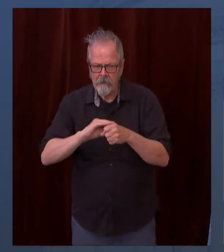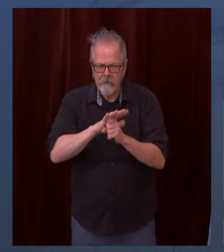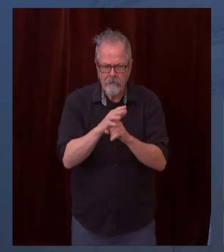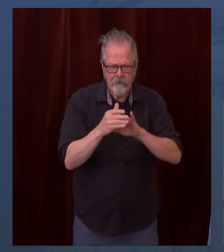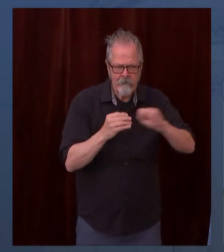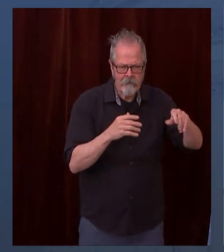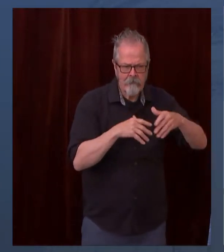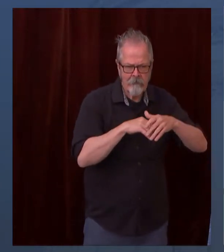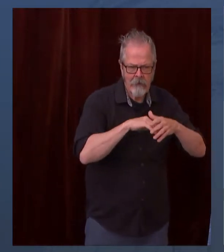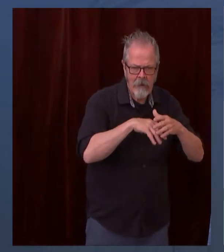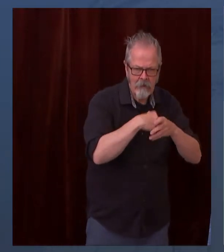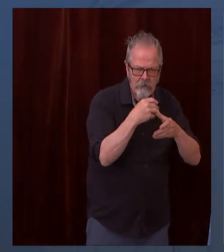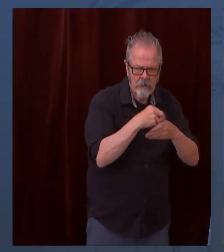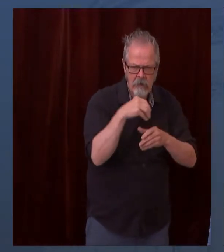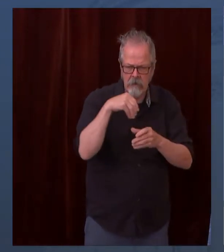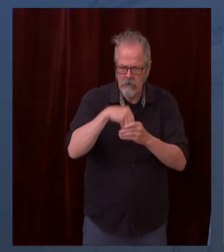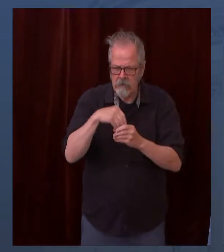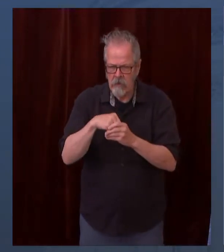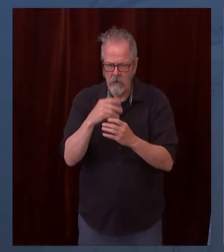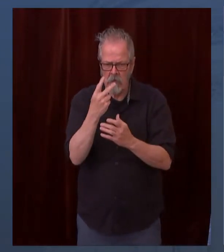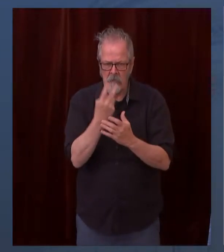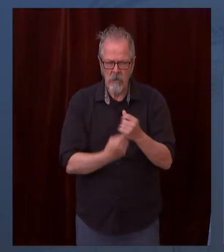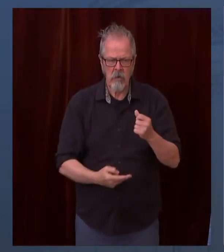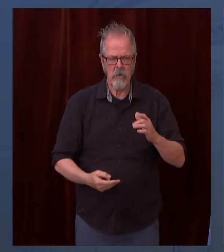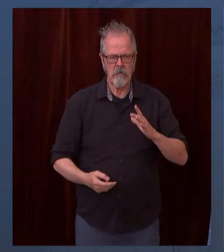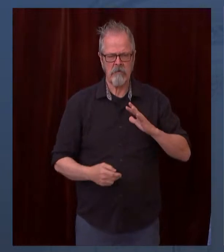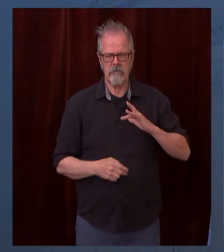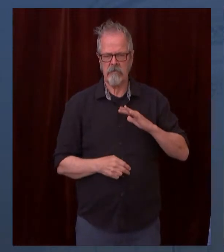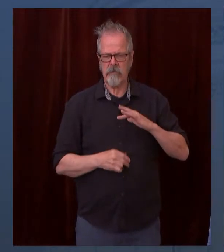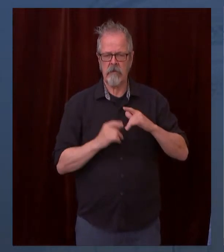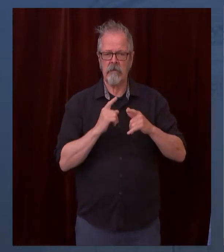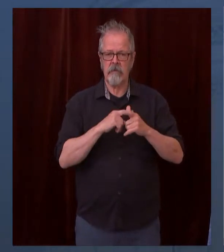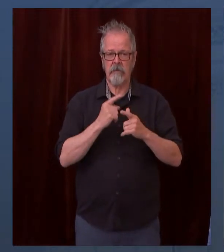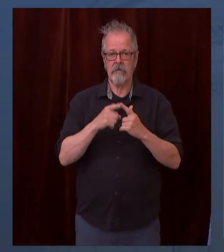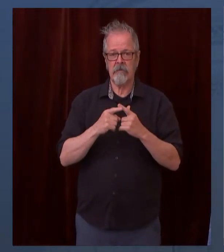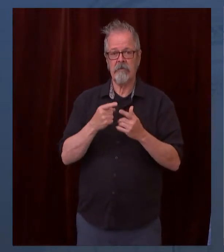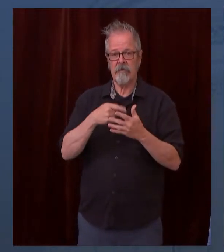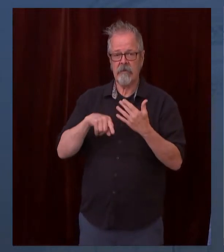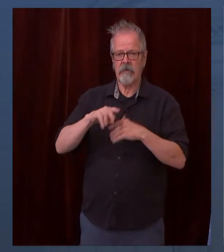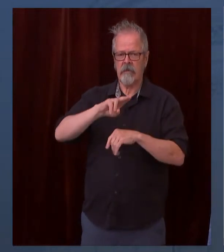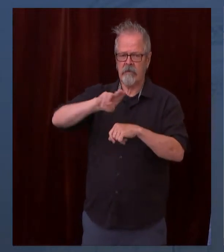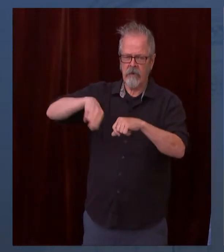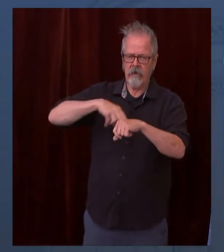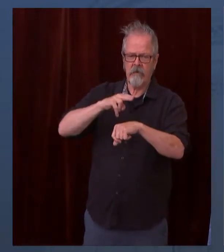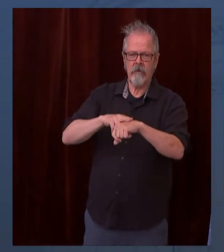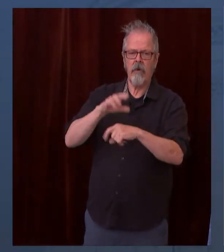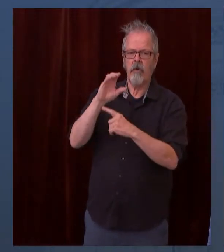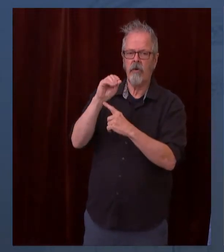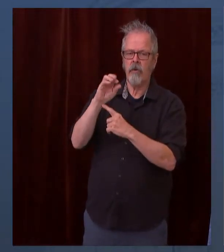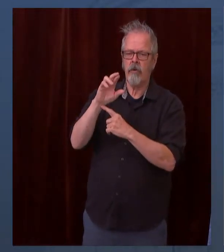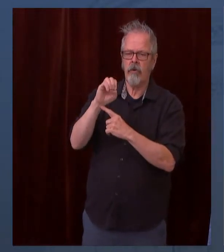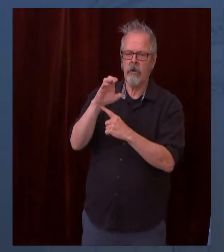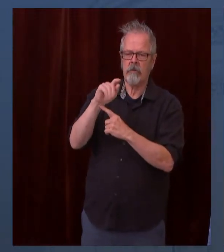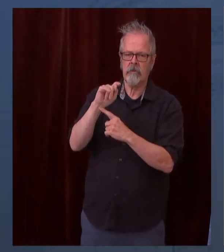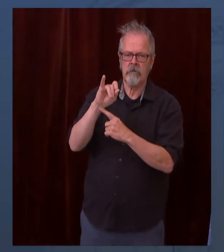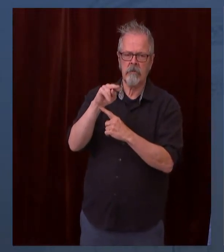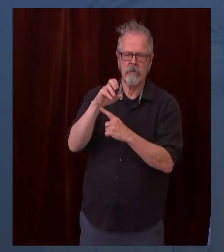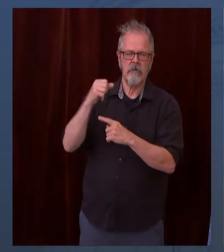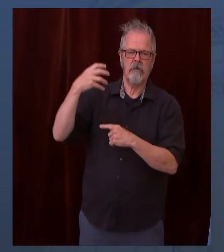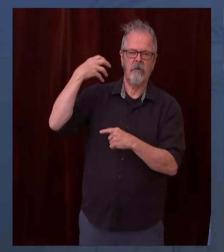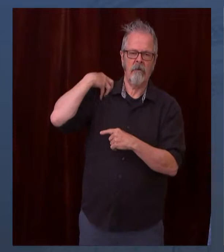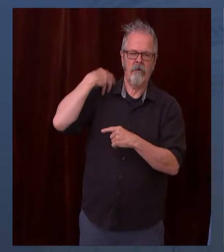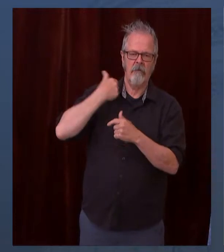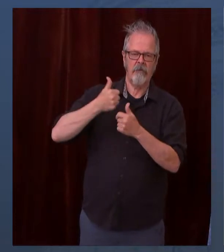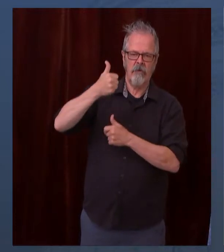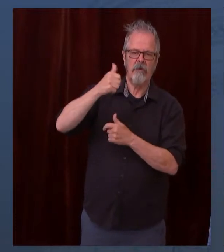just like to first start with a shout out to them. We've definitely come a long way in corrections in this state, and